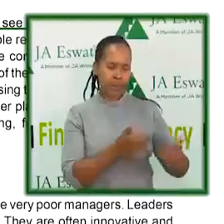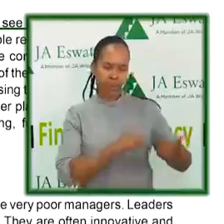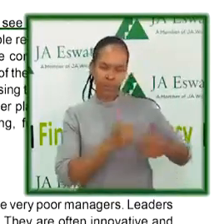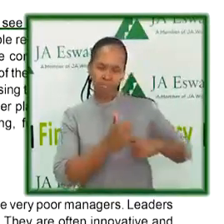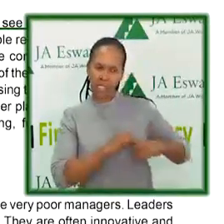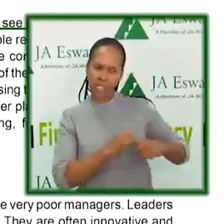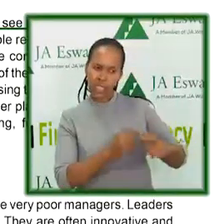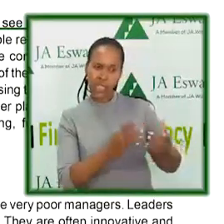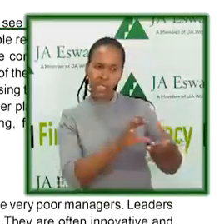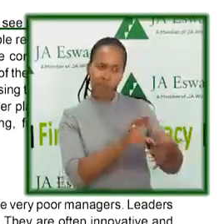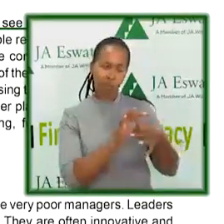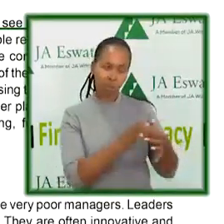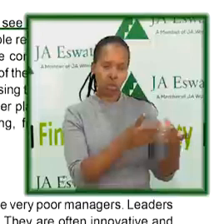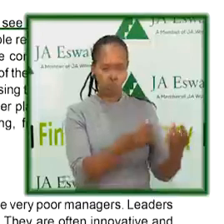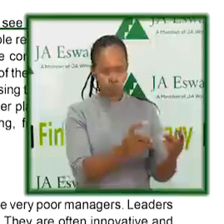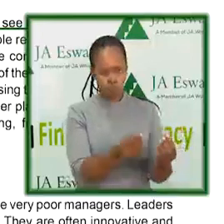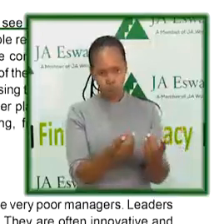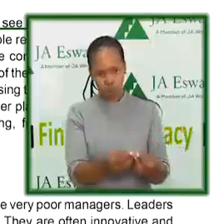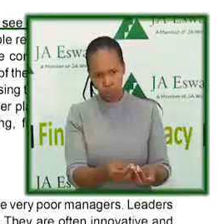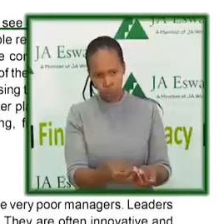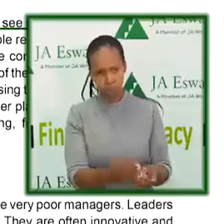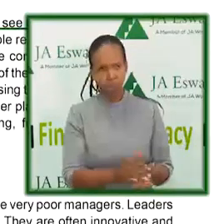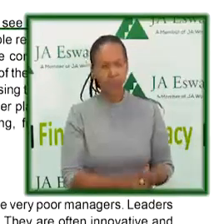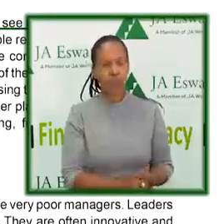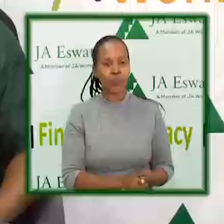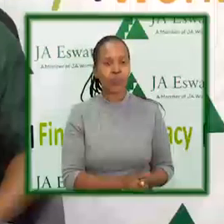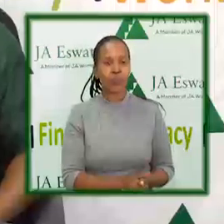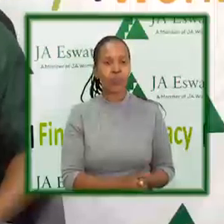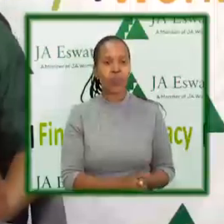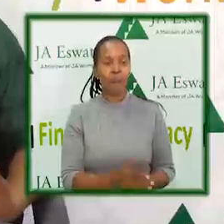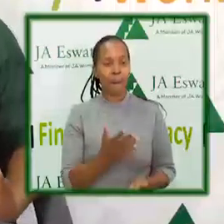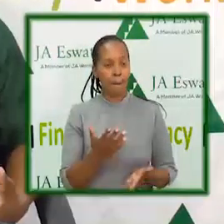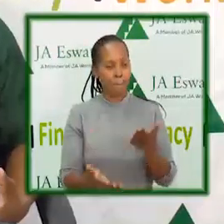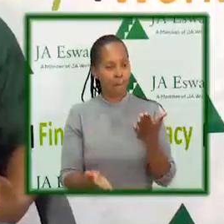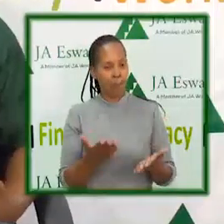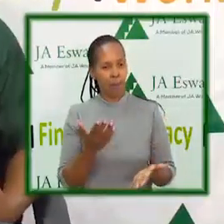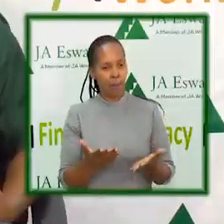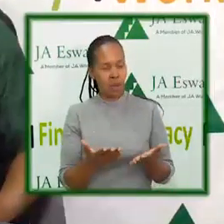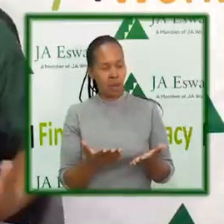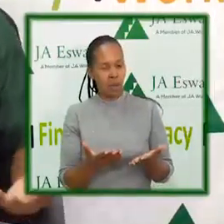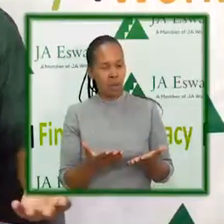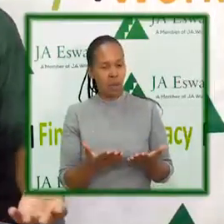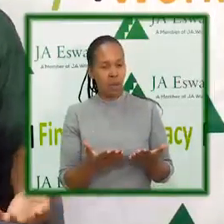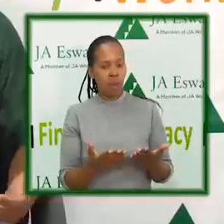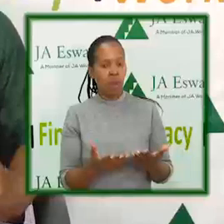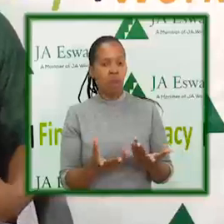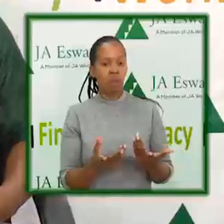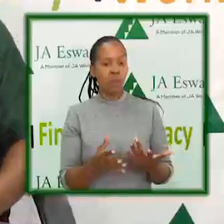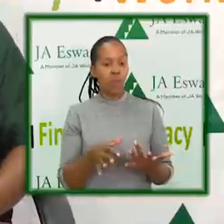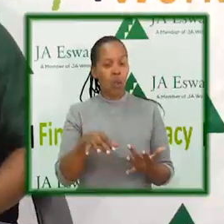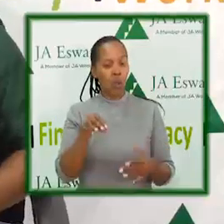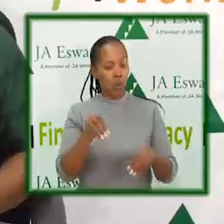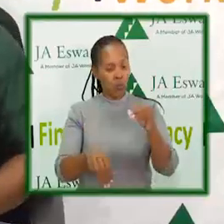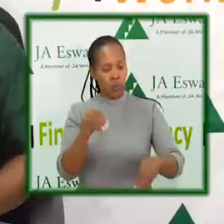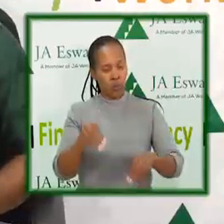carried out by the company. We may find ourselves that we are going to vote into those positions, the